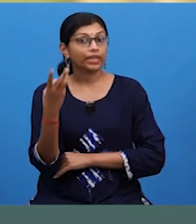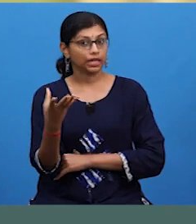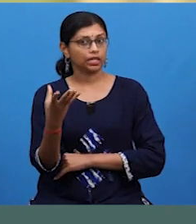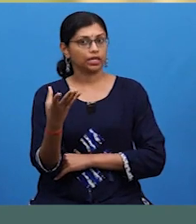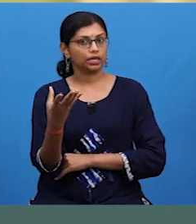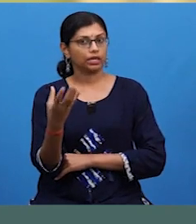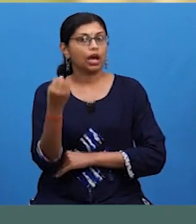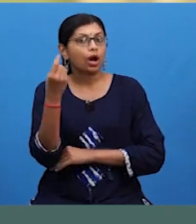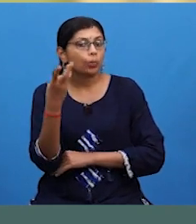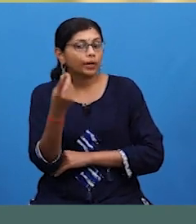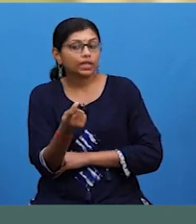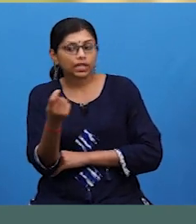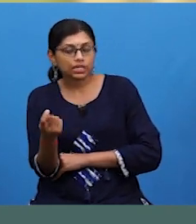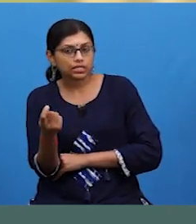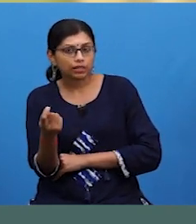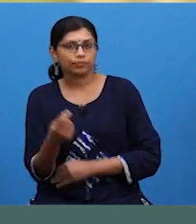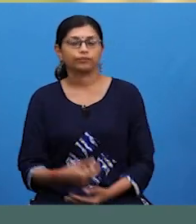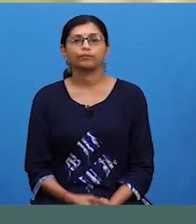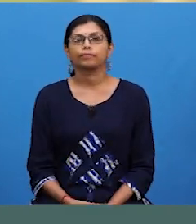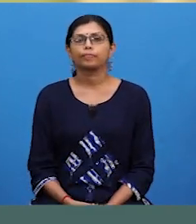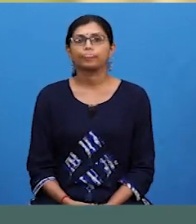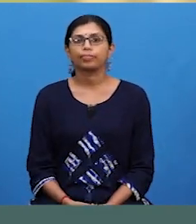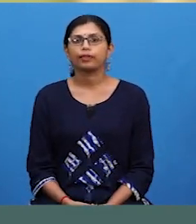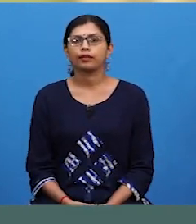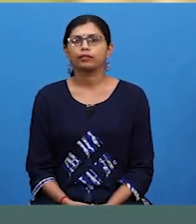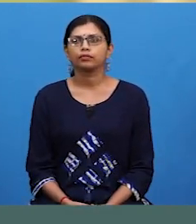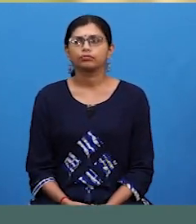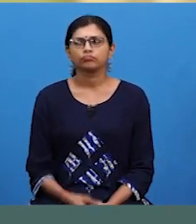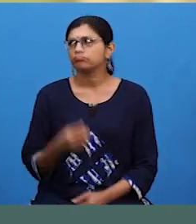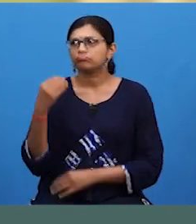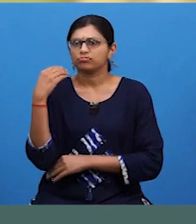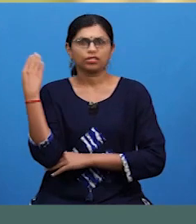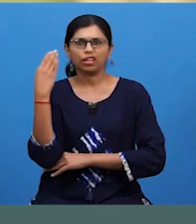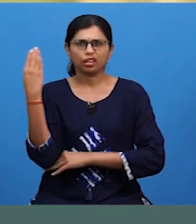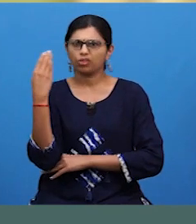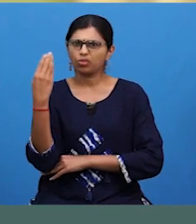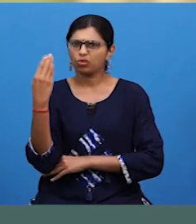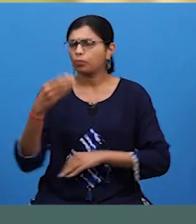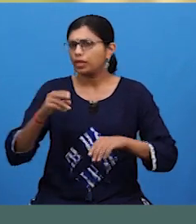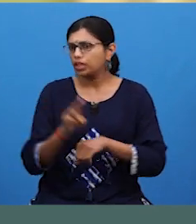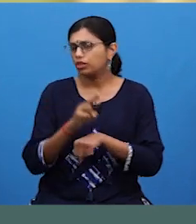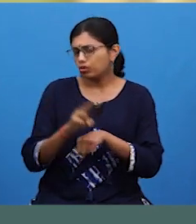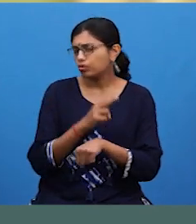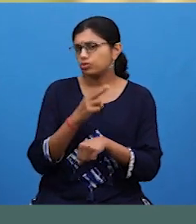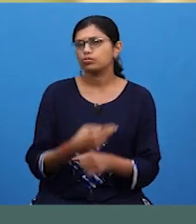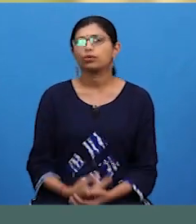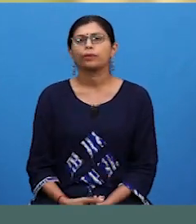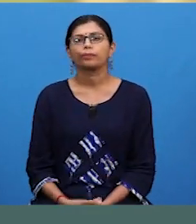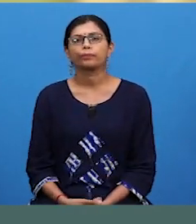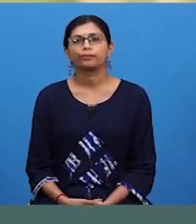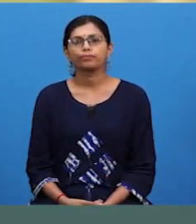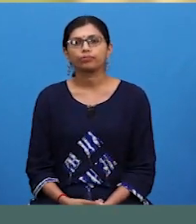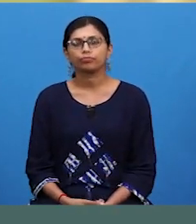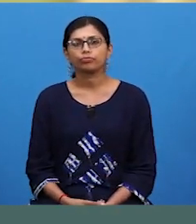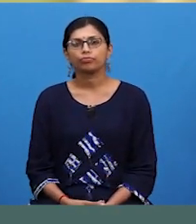something. This is basically what we normally do in our lives whenever we start